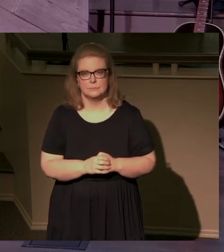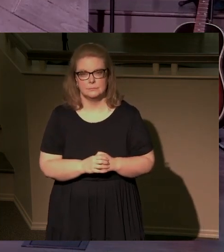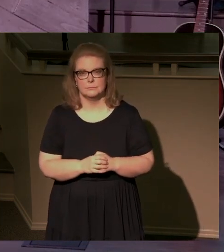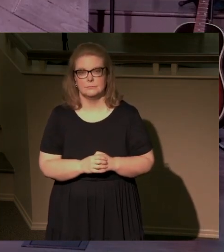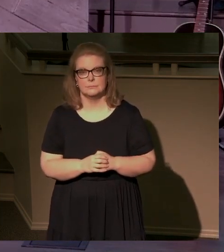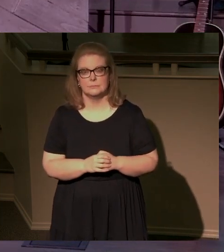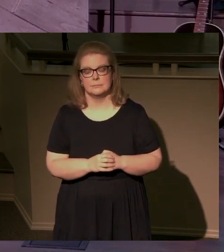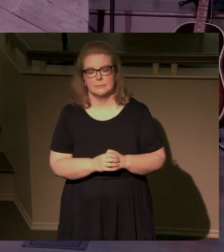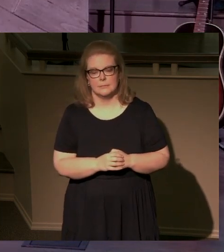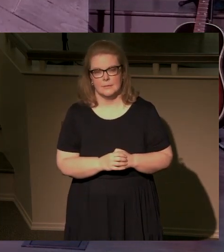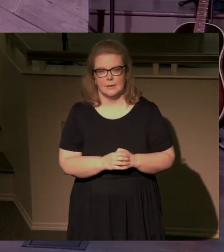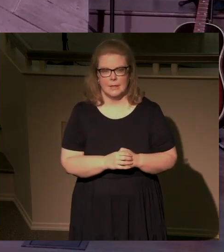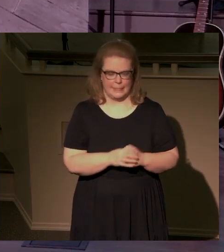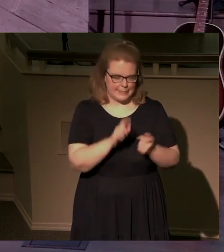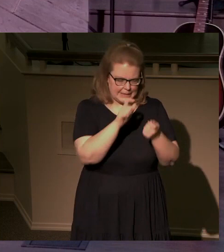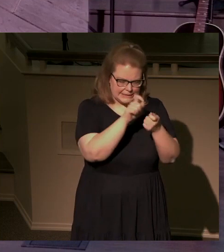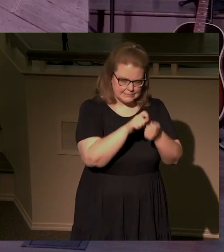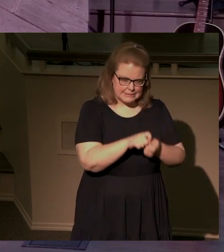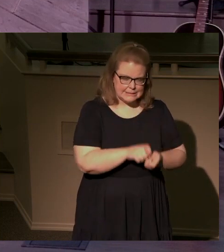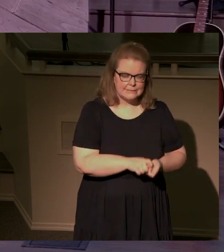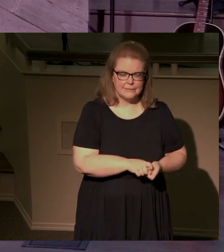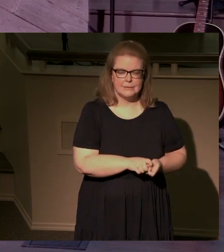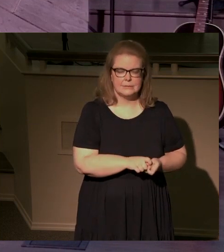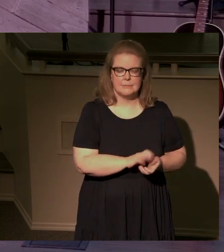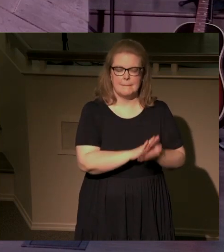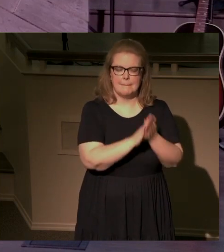then the particulars begin to make more sense.